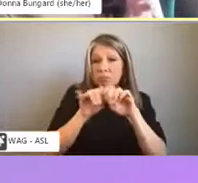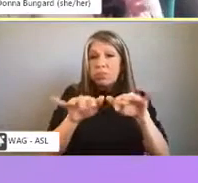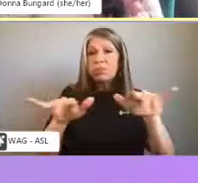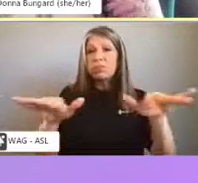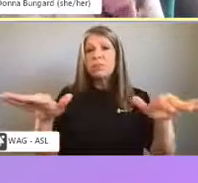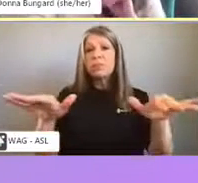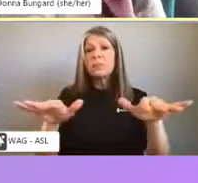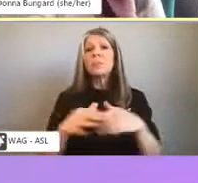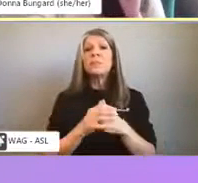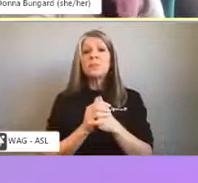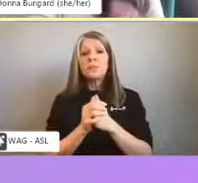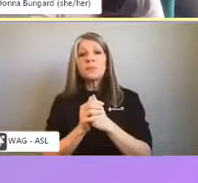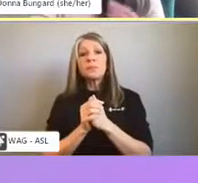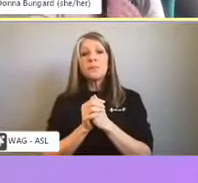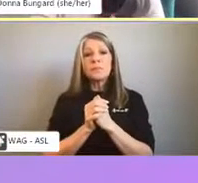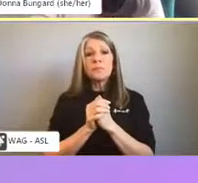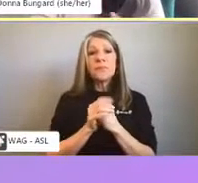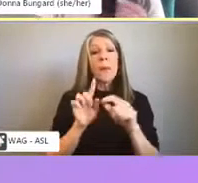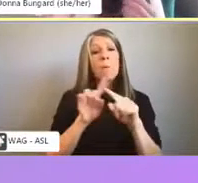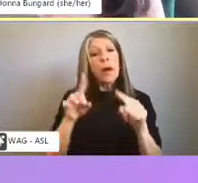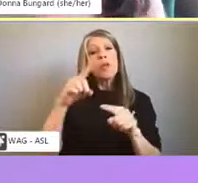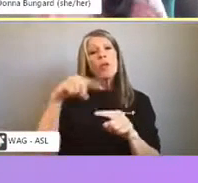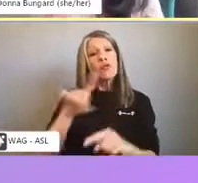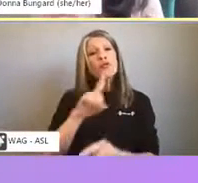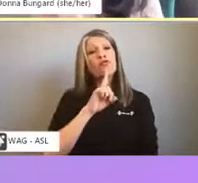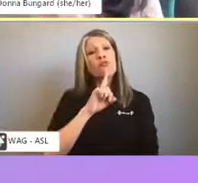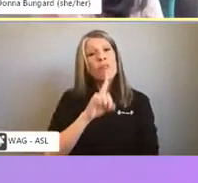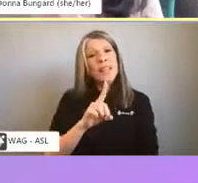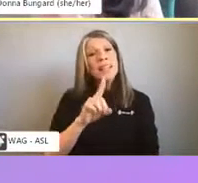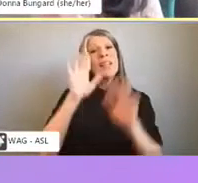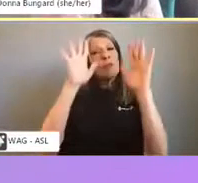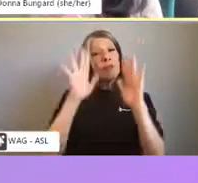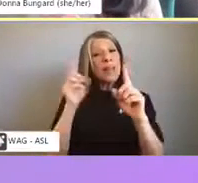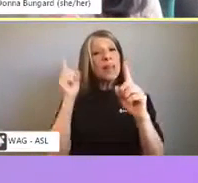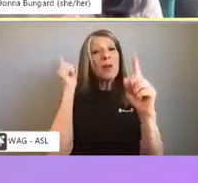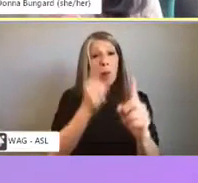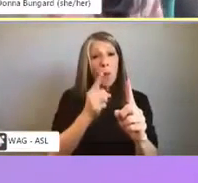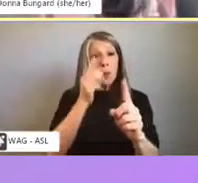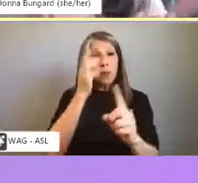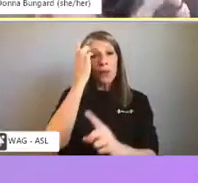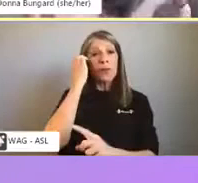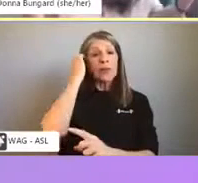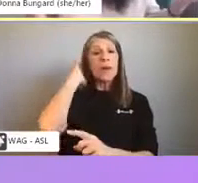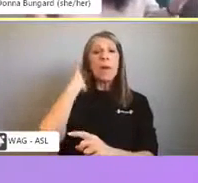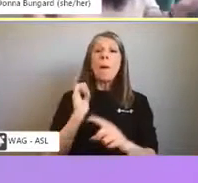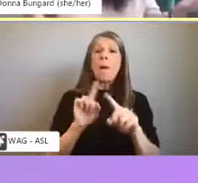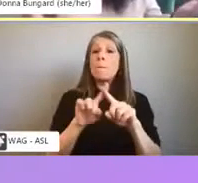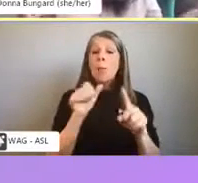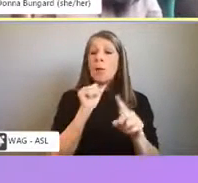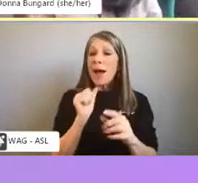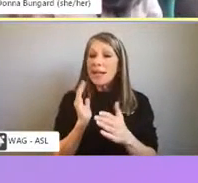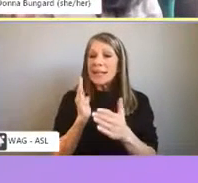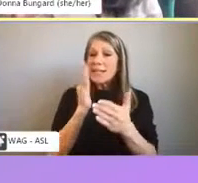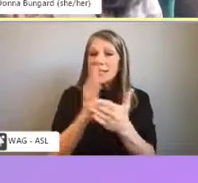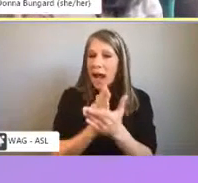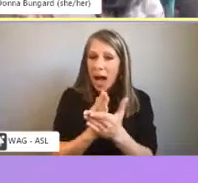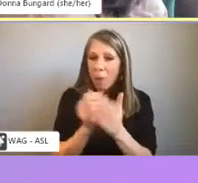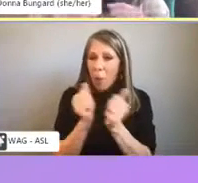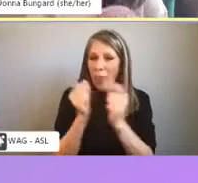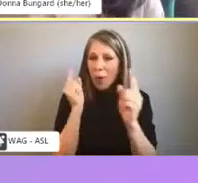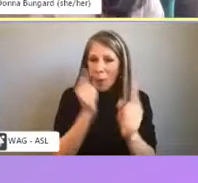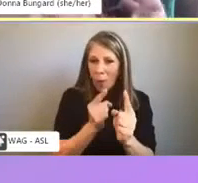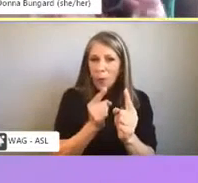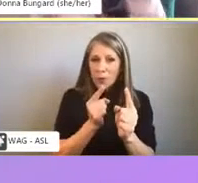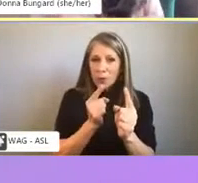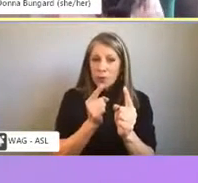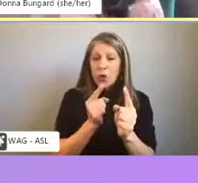sphere of influence. But these are some really great goals. But we're not going to just stop at setting these goals,